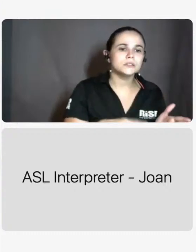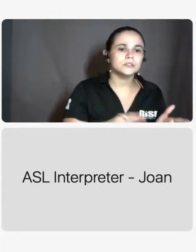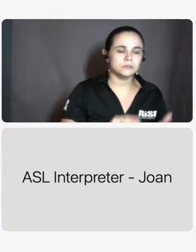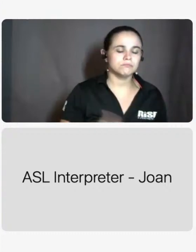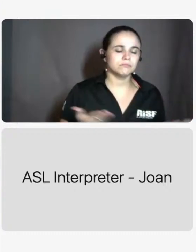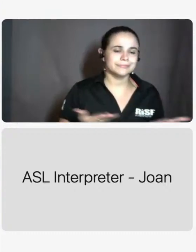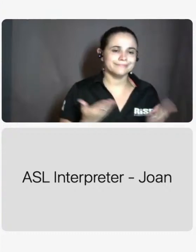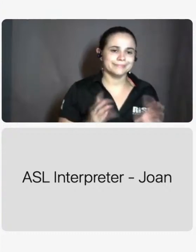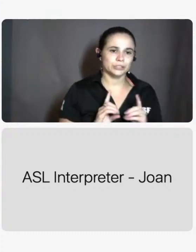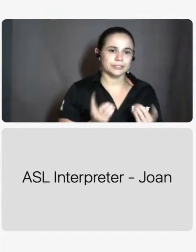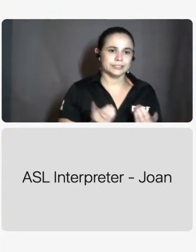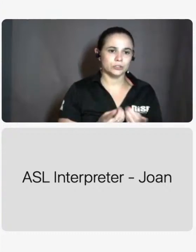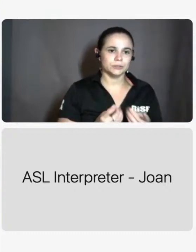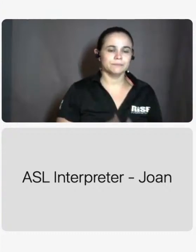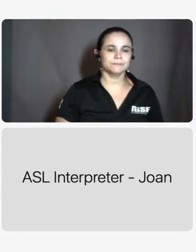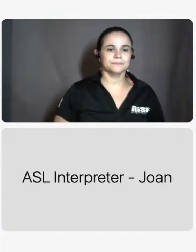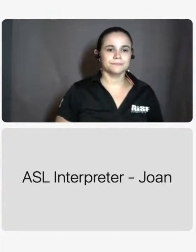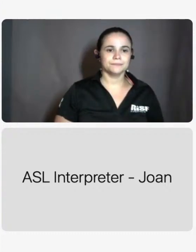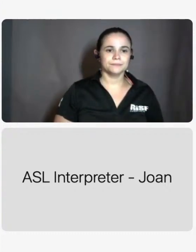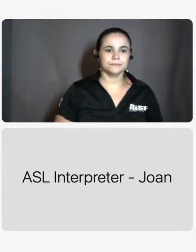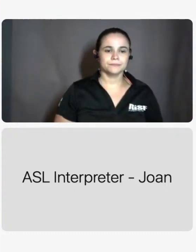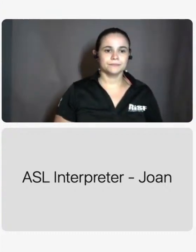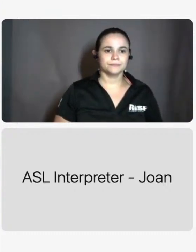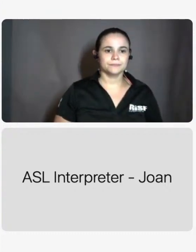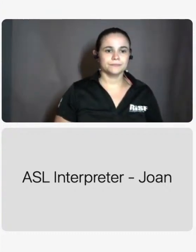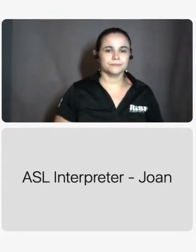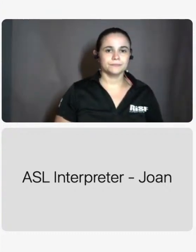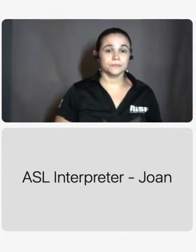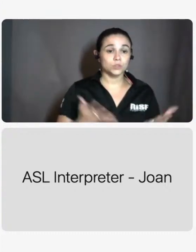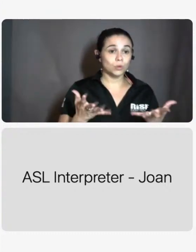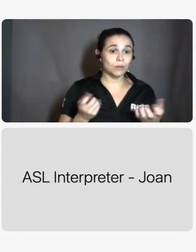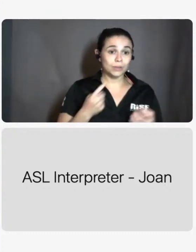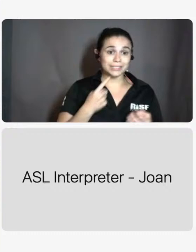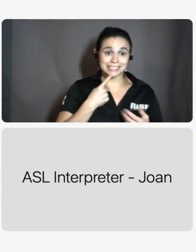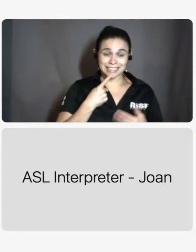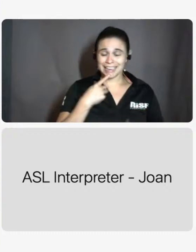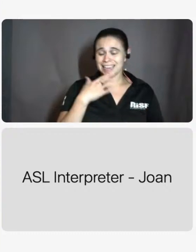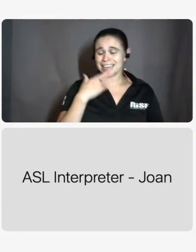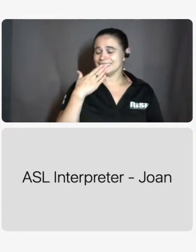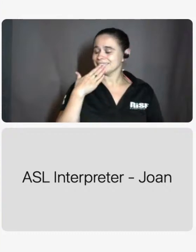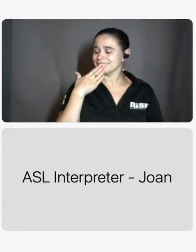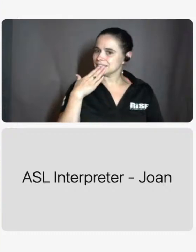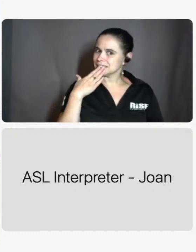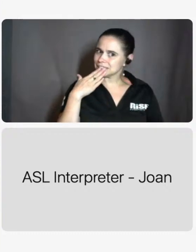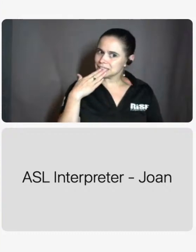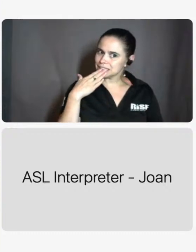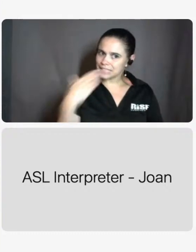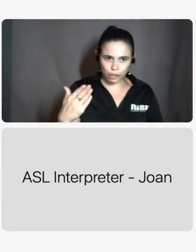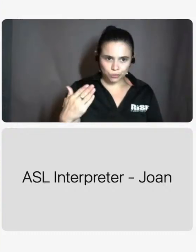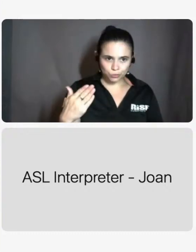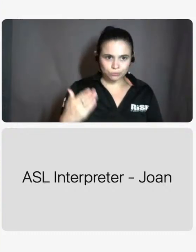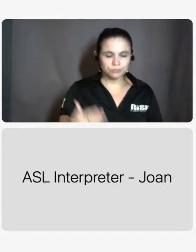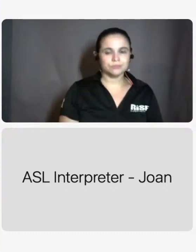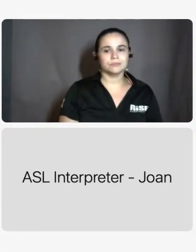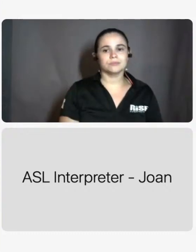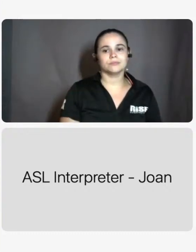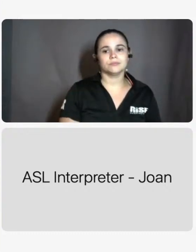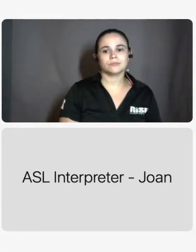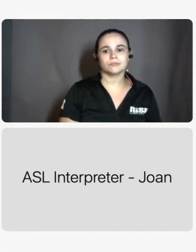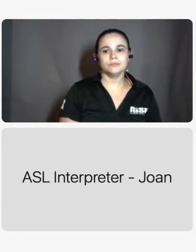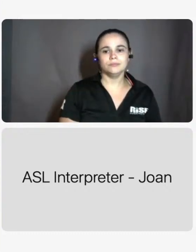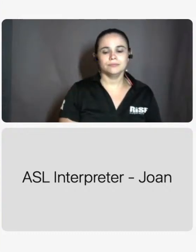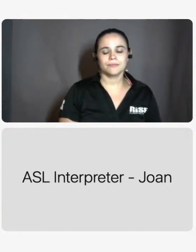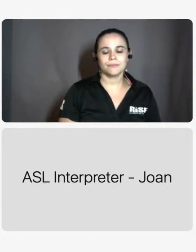say thank you because like I said, I've been doing this for a while, and every time we've